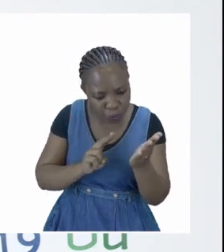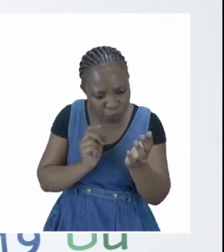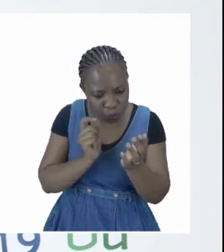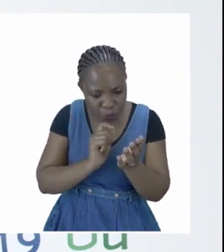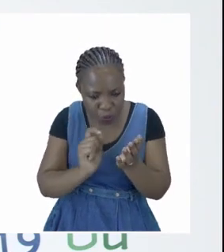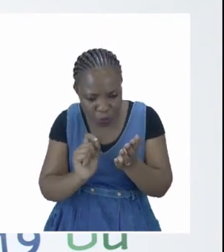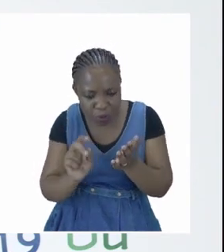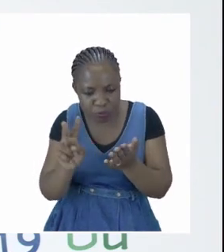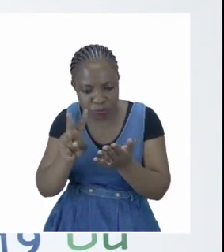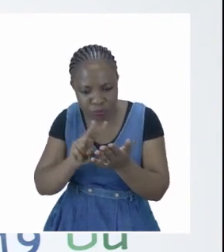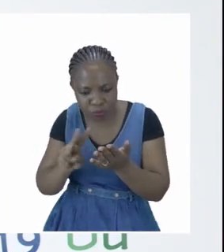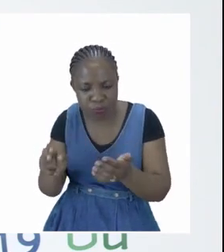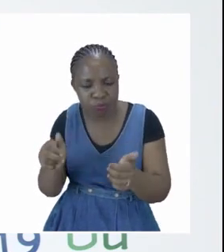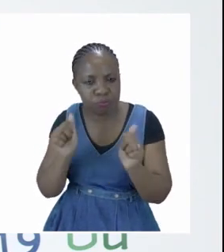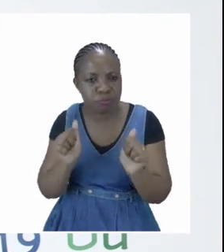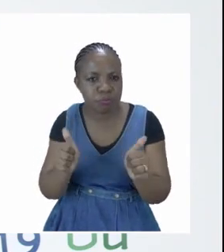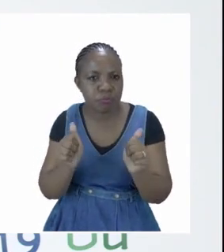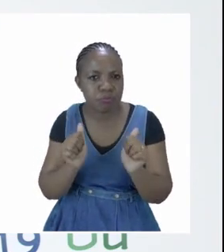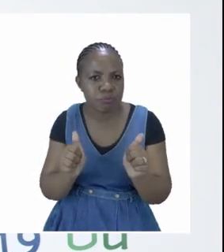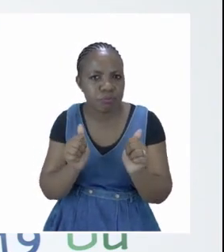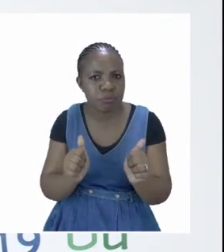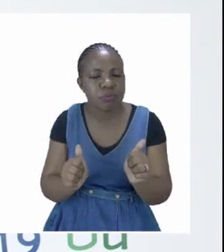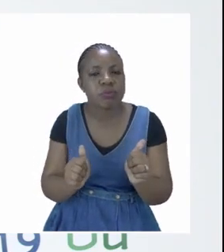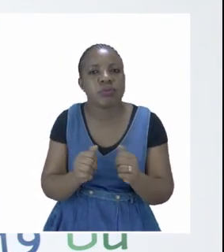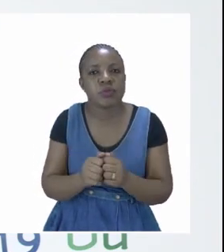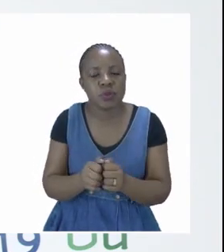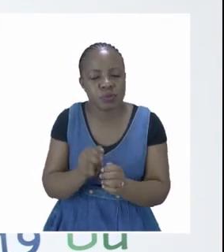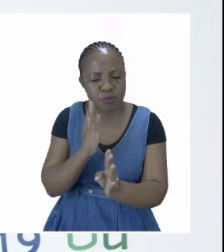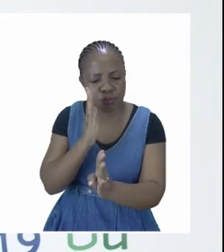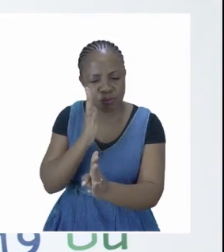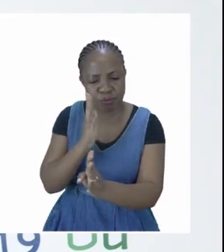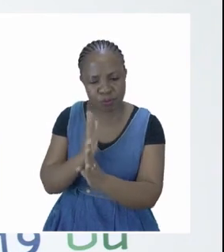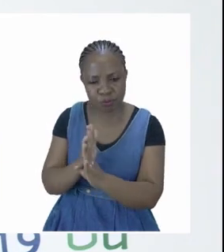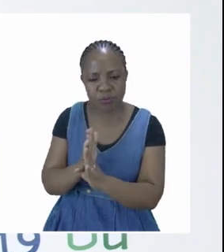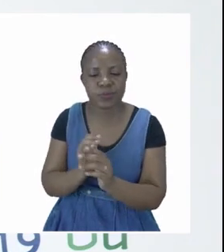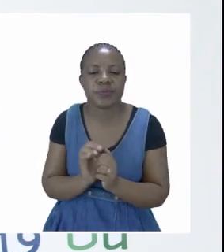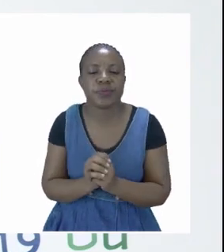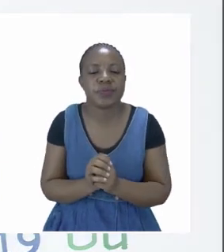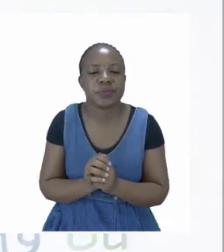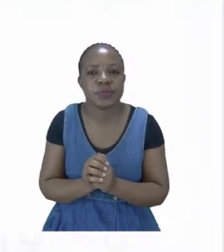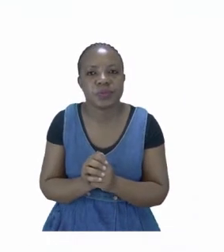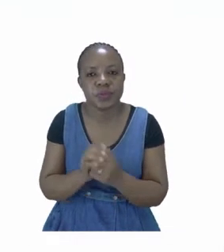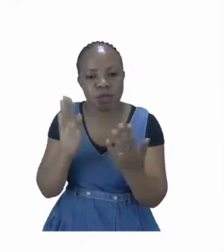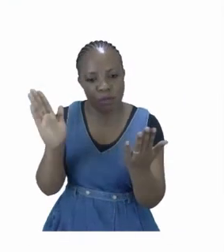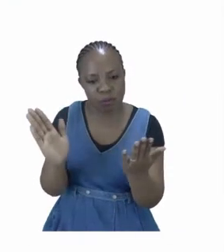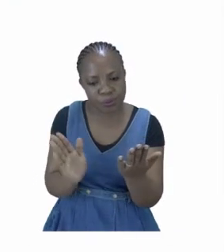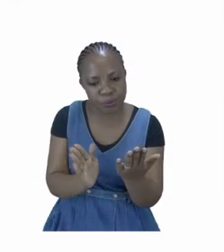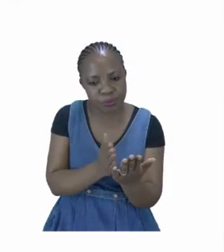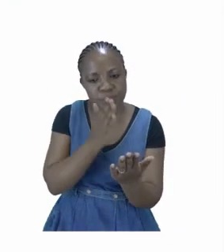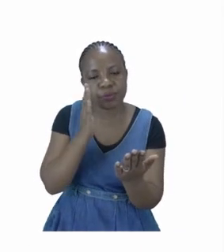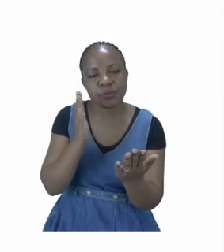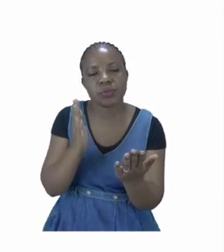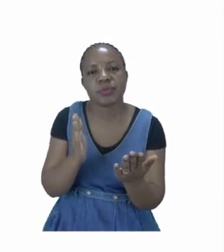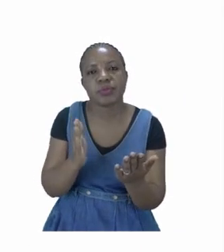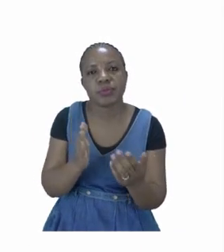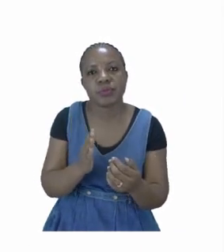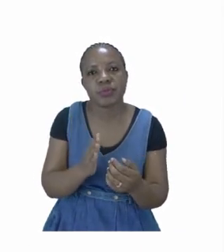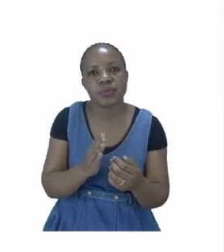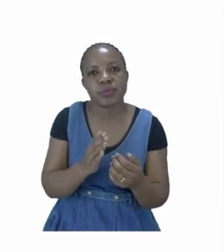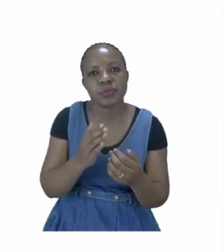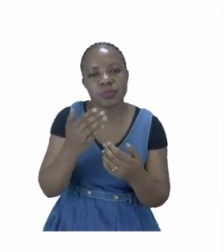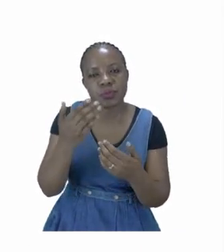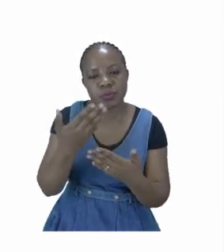next one. Let us now turn to page 18 for our next